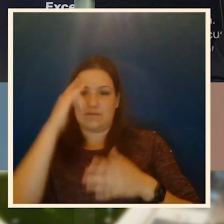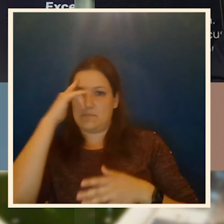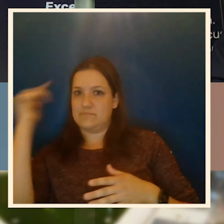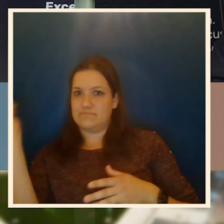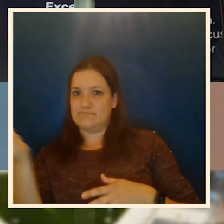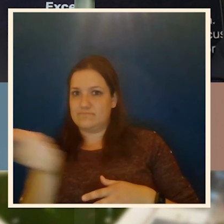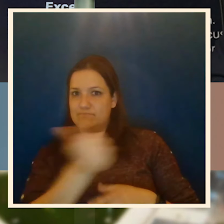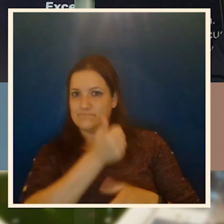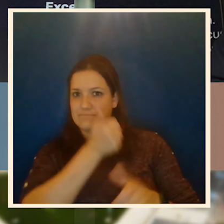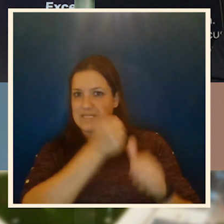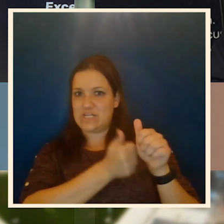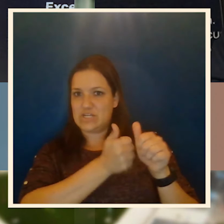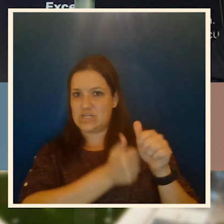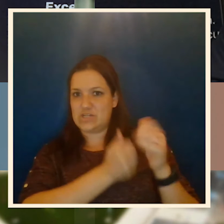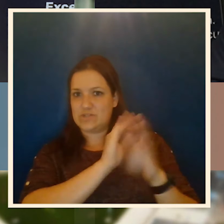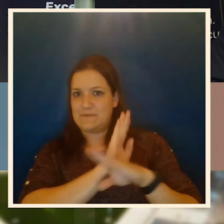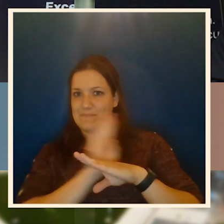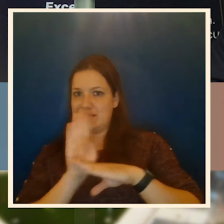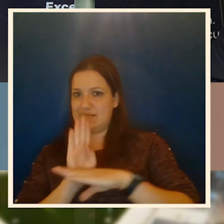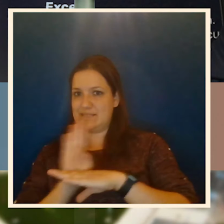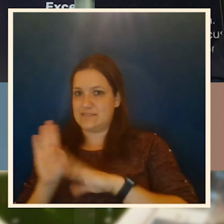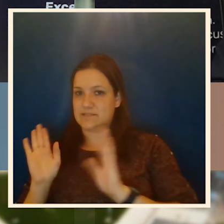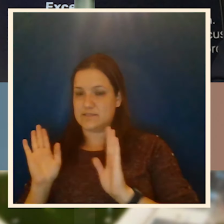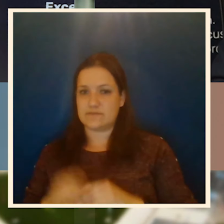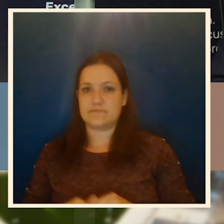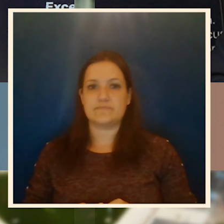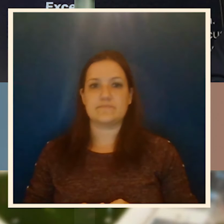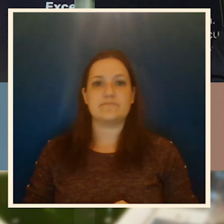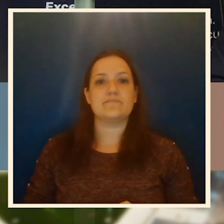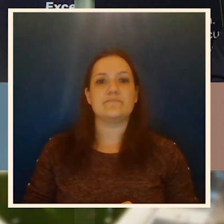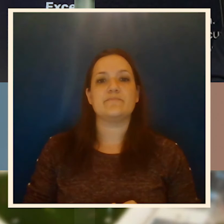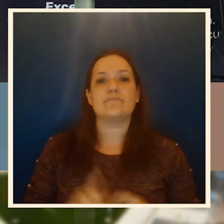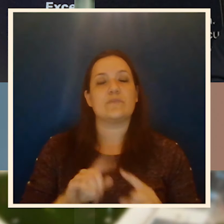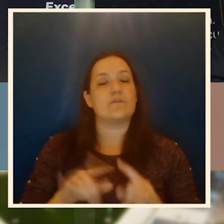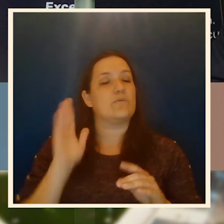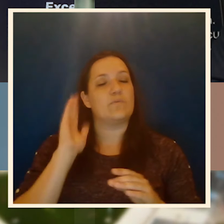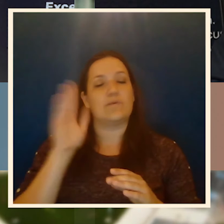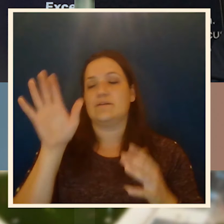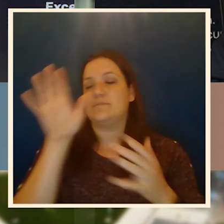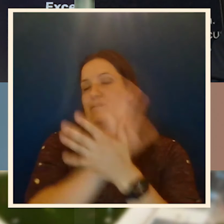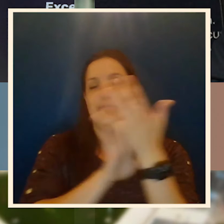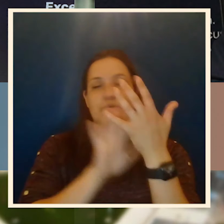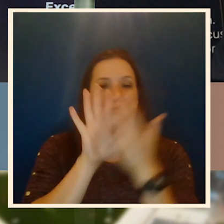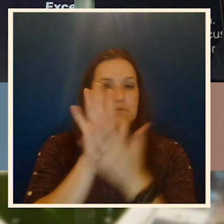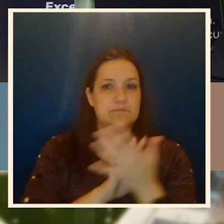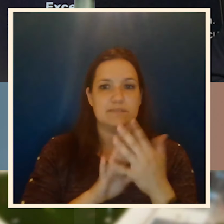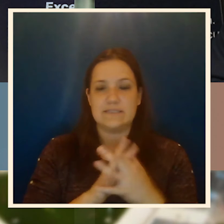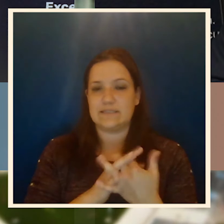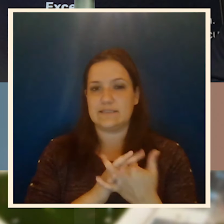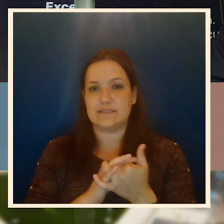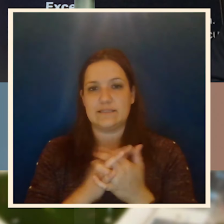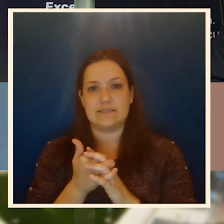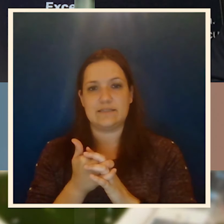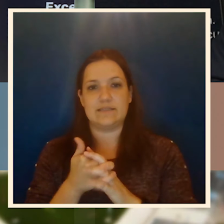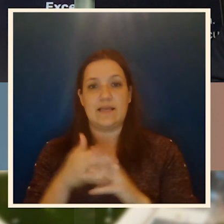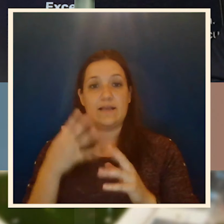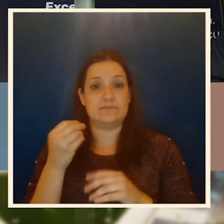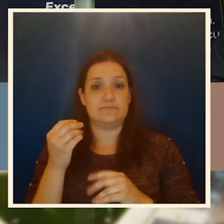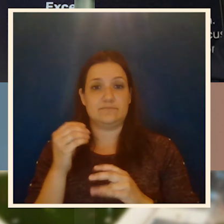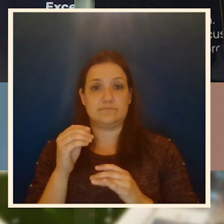wear a mask. Mm-hmm. So that is up to the individual business. Mm-hmm. So yeah, it's